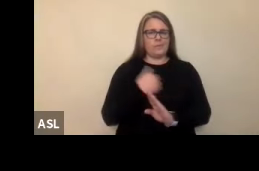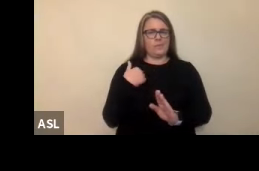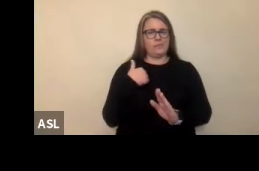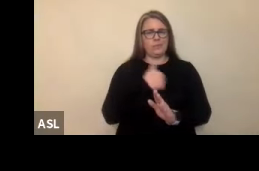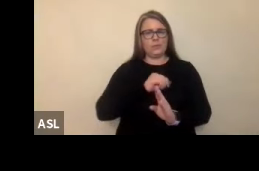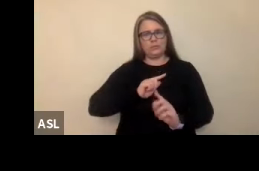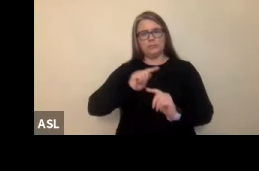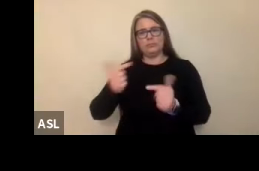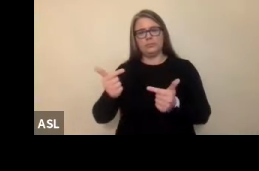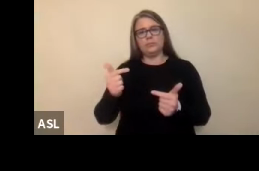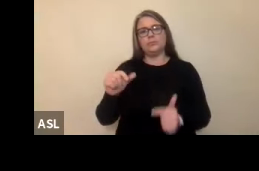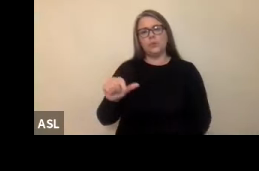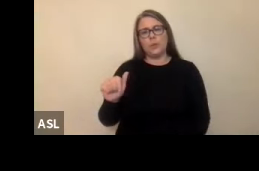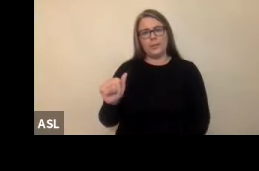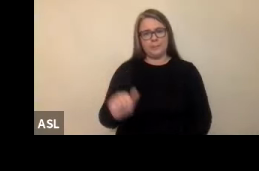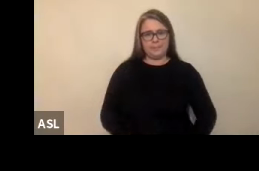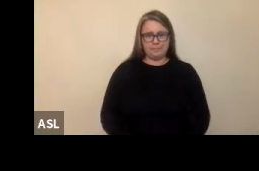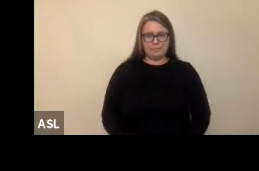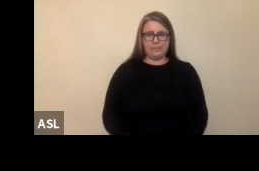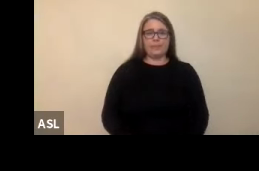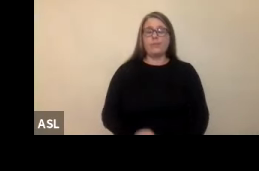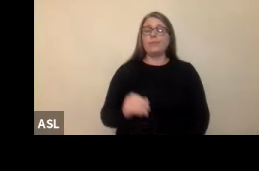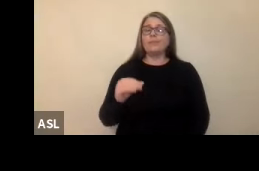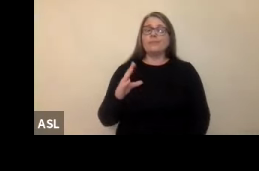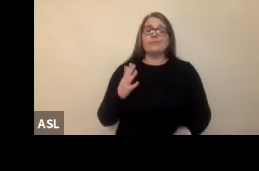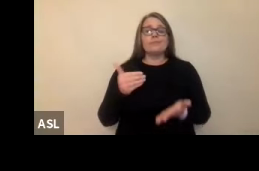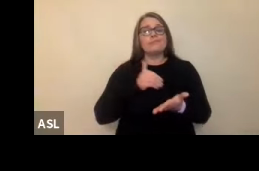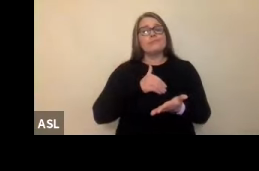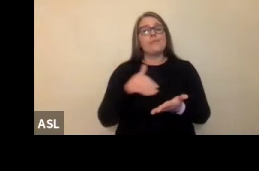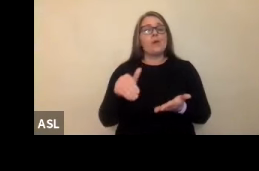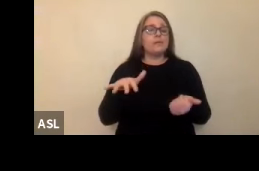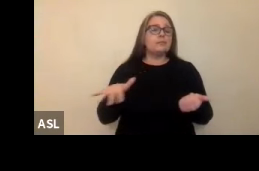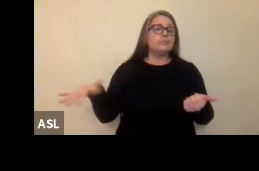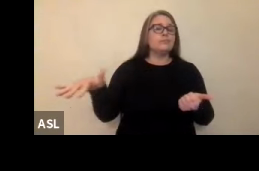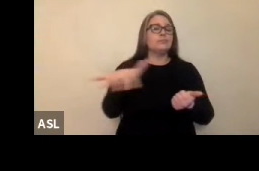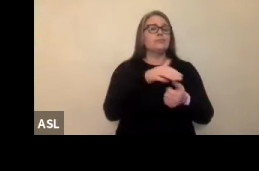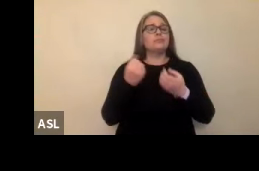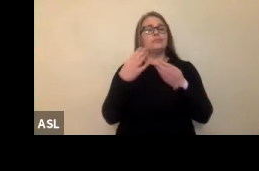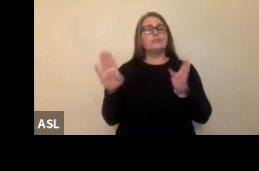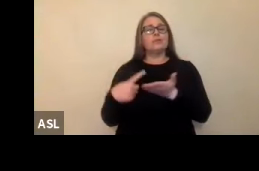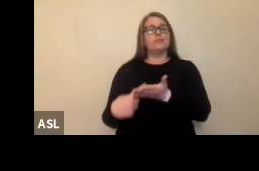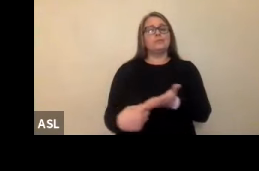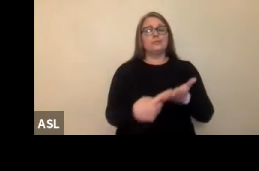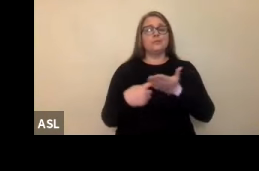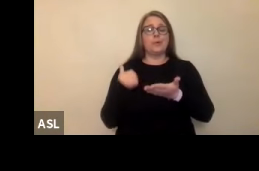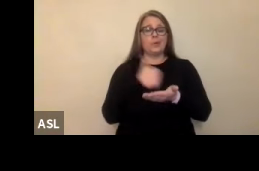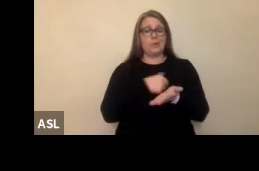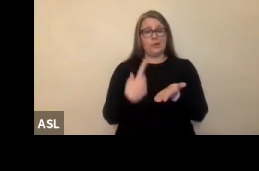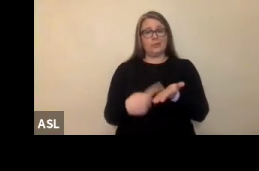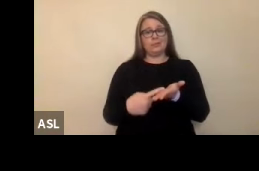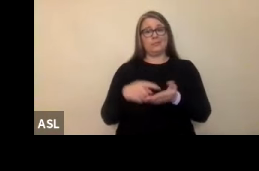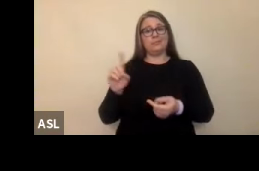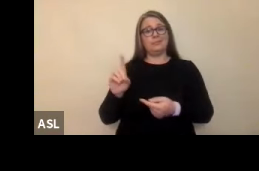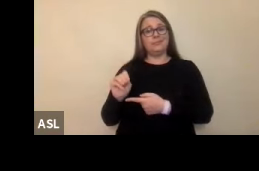just, a lot of times in the mainstream discourse, like we've been talking about, the concept of democracy is completely flattened, and the concept of